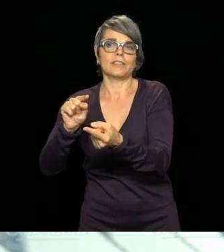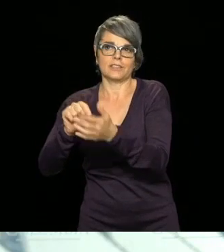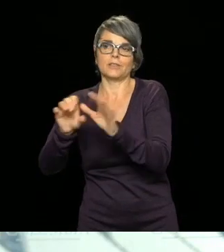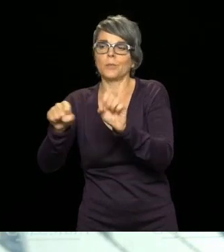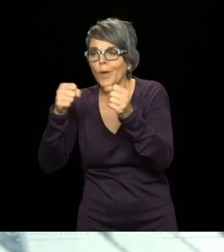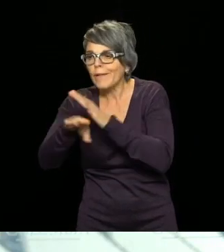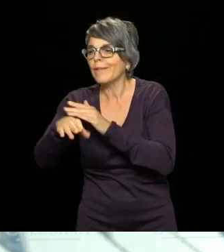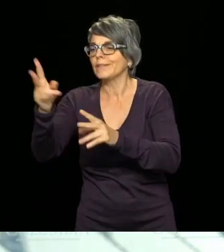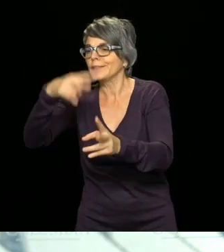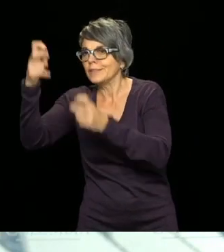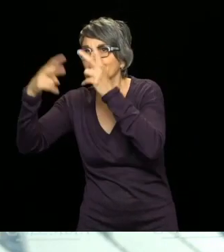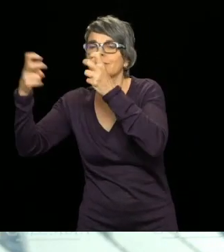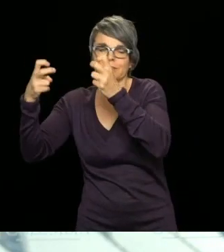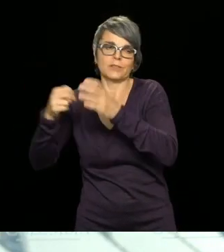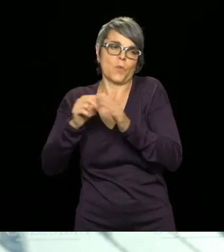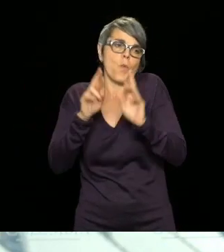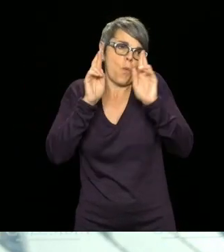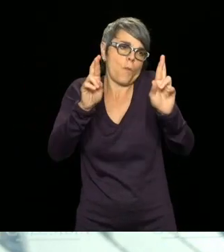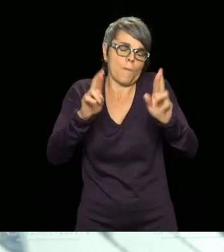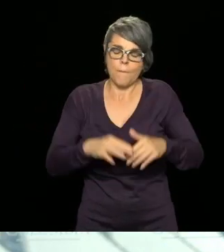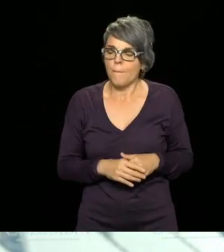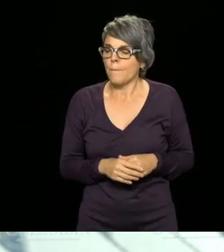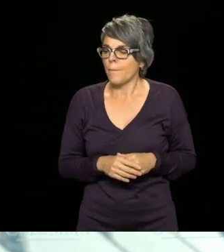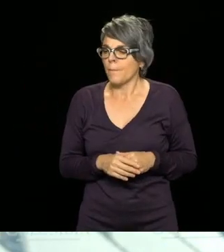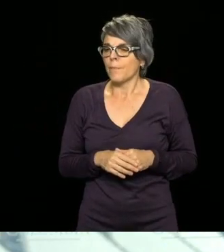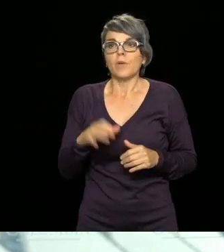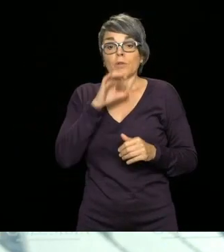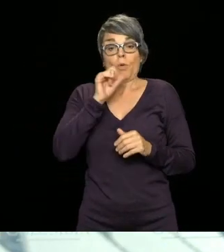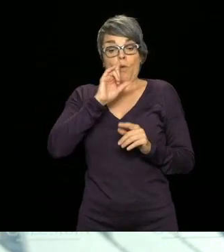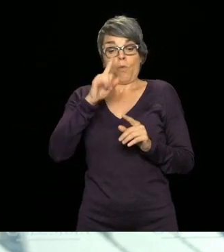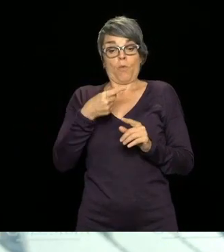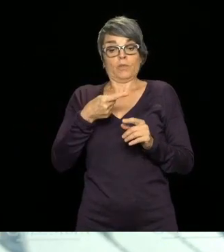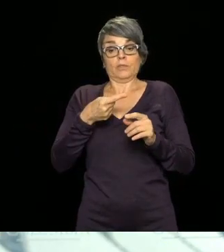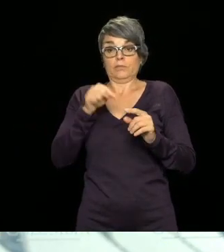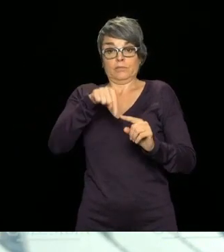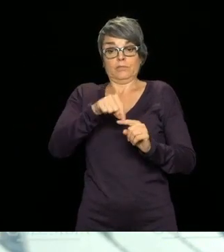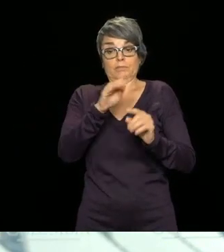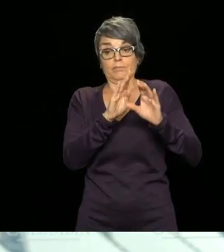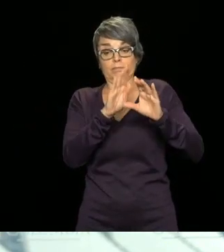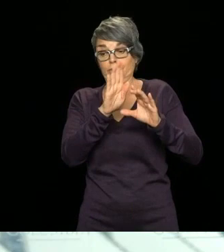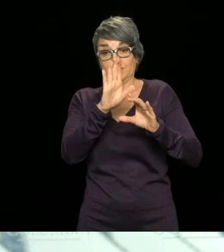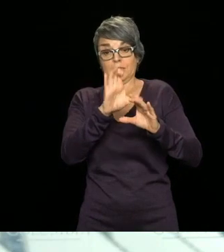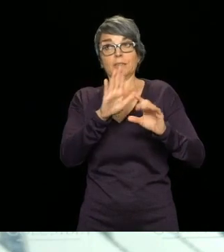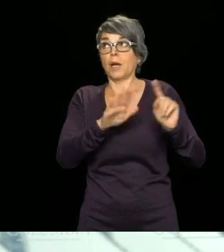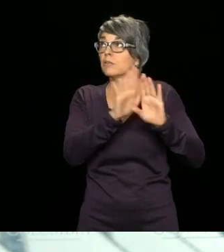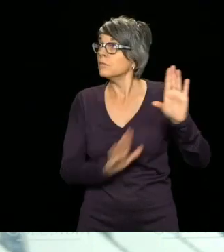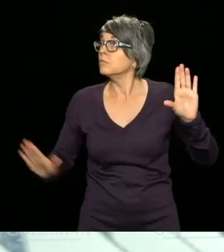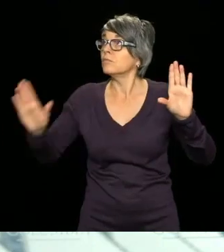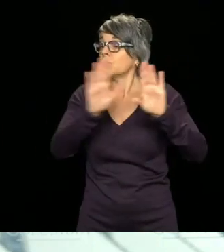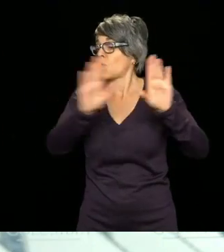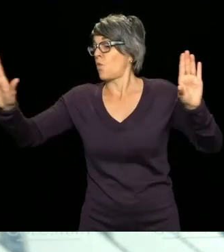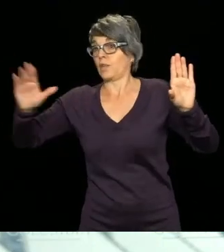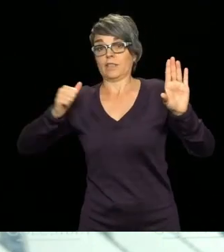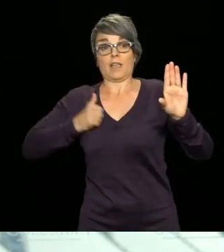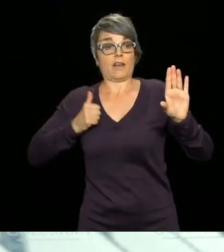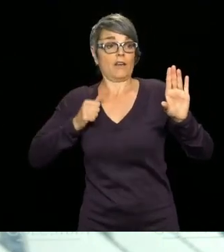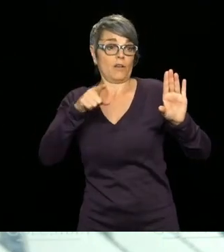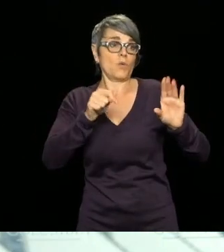spike, not just here, but in jurisdictions right across the country in relation to the COVID pandemic.